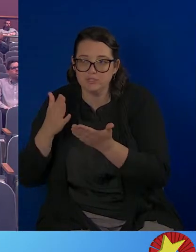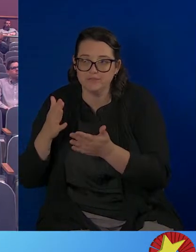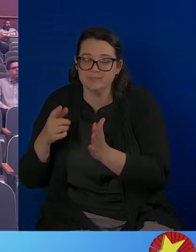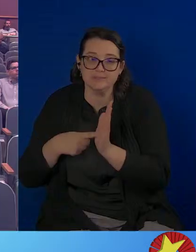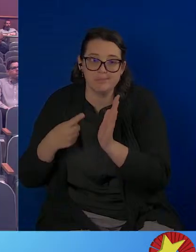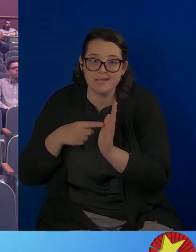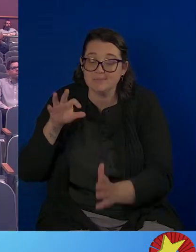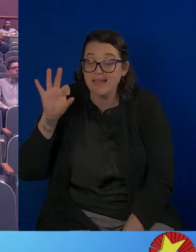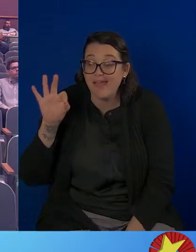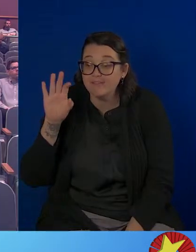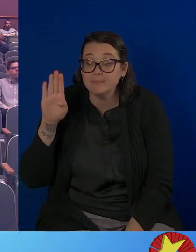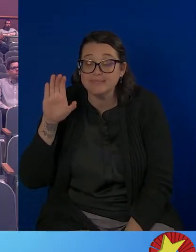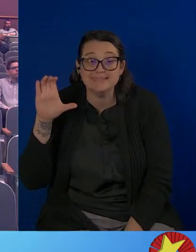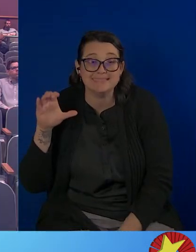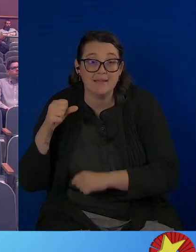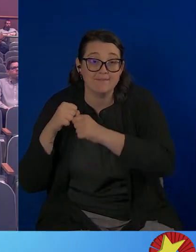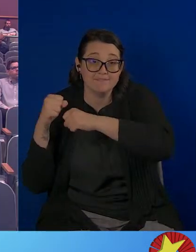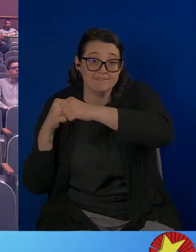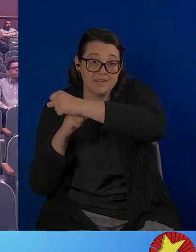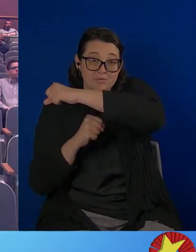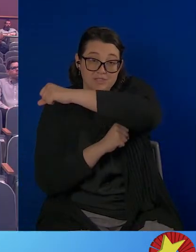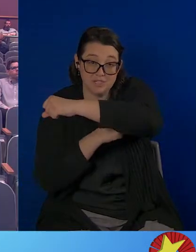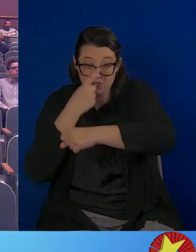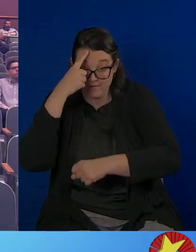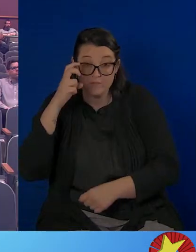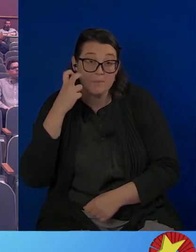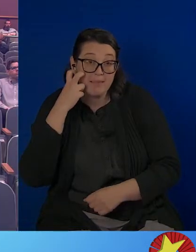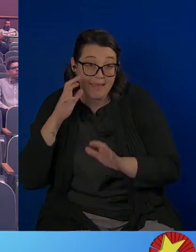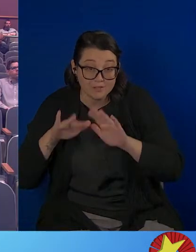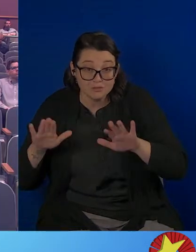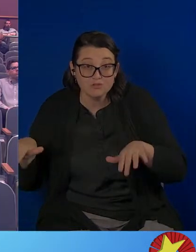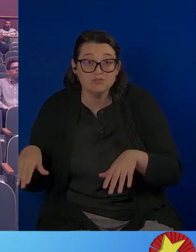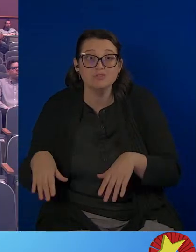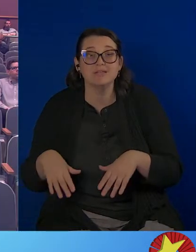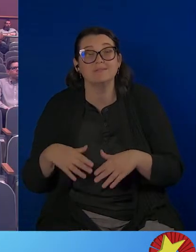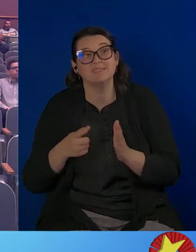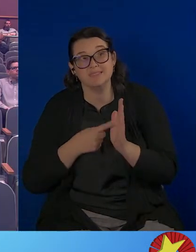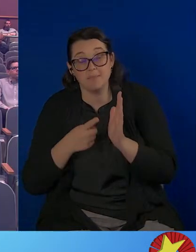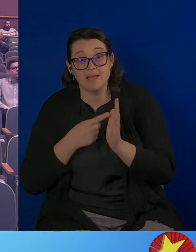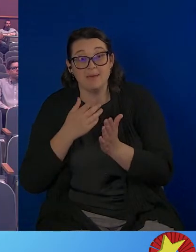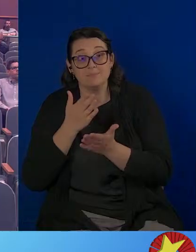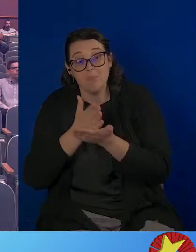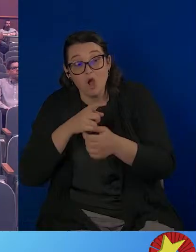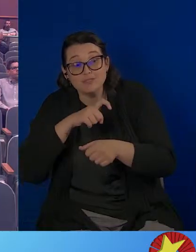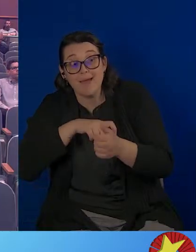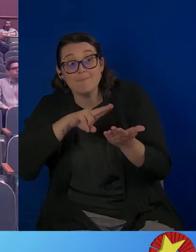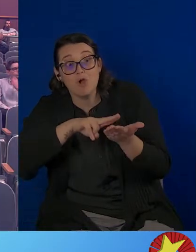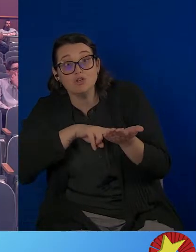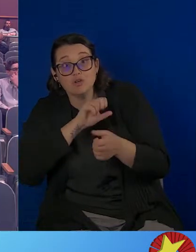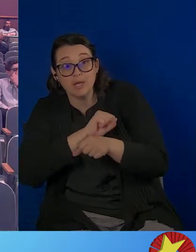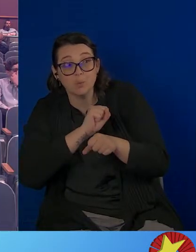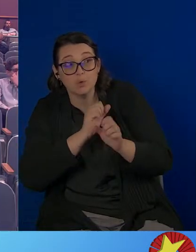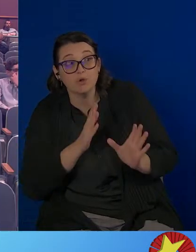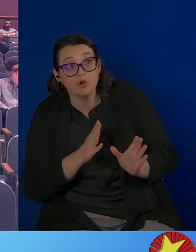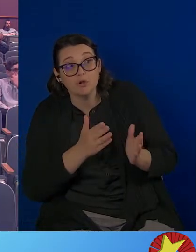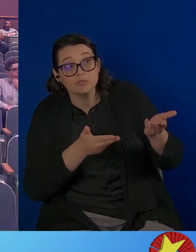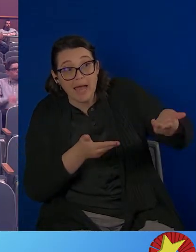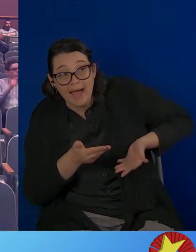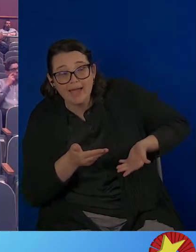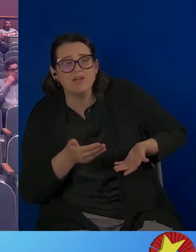own in-house teachers. Others might use part-time contract workers. So we only support